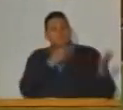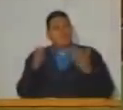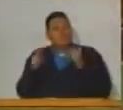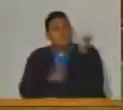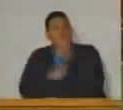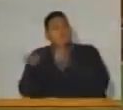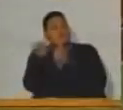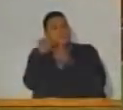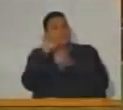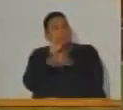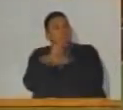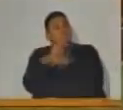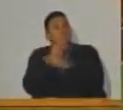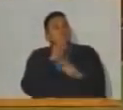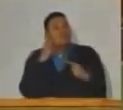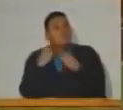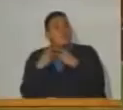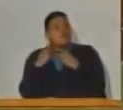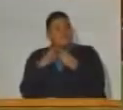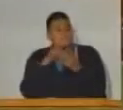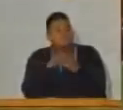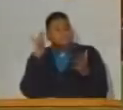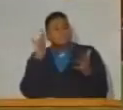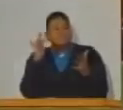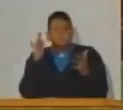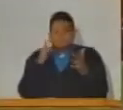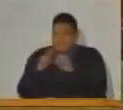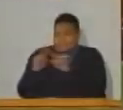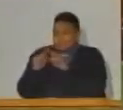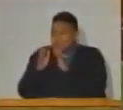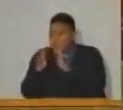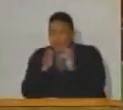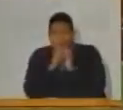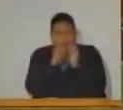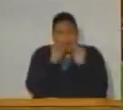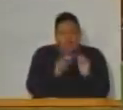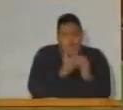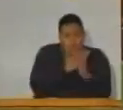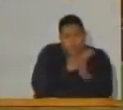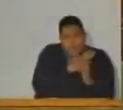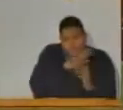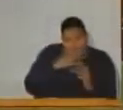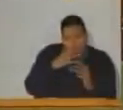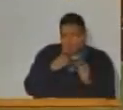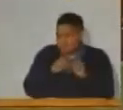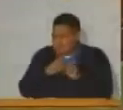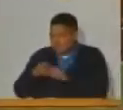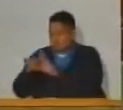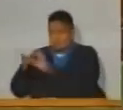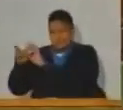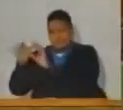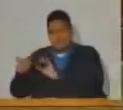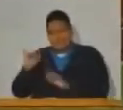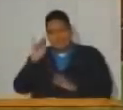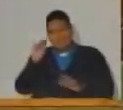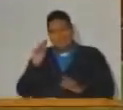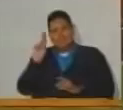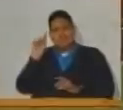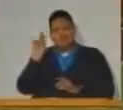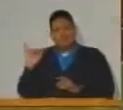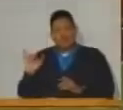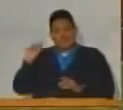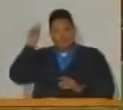ministry to positively exploit the synergies between agriculture and industry. The government